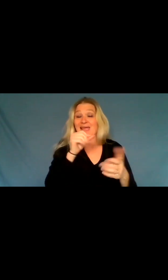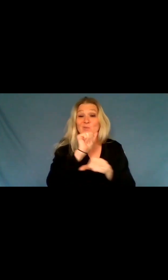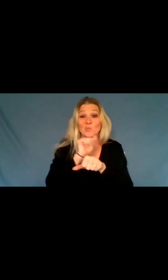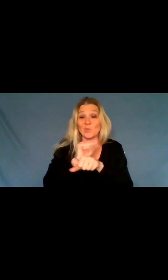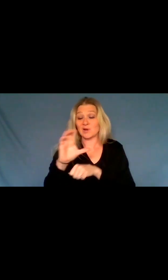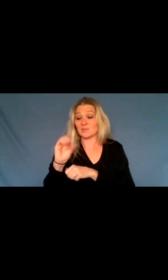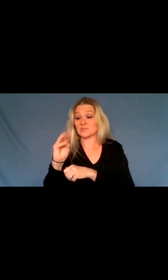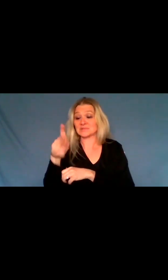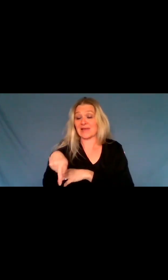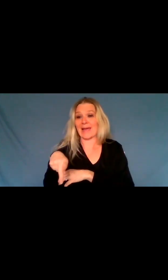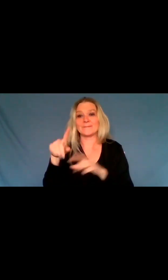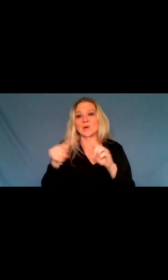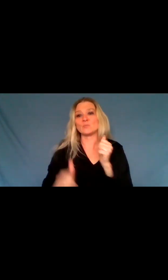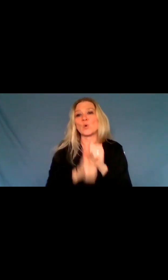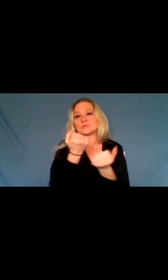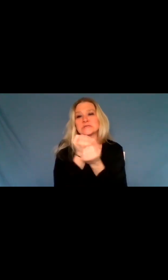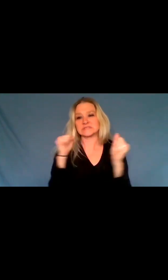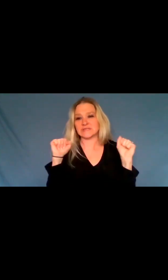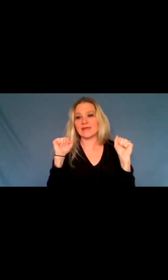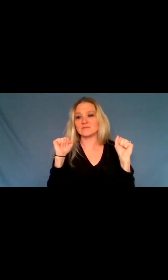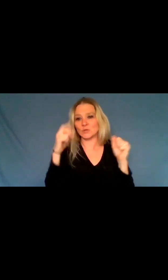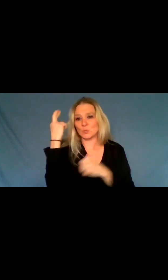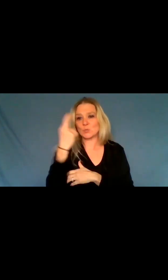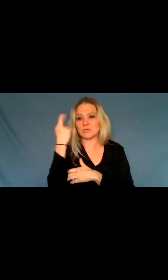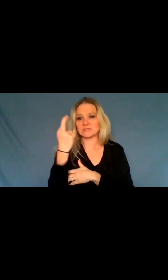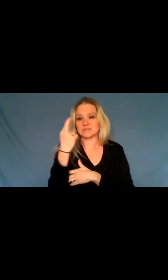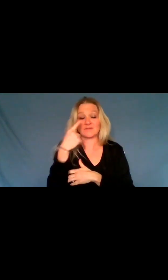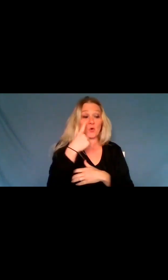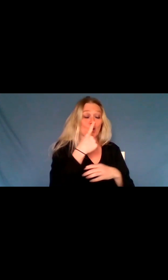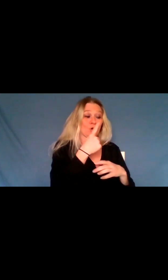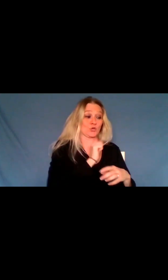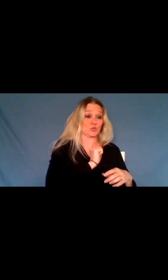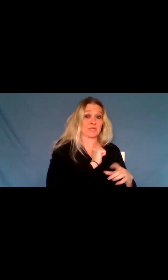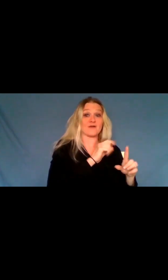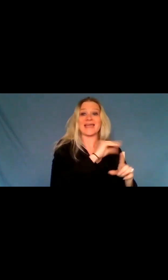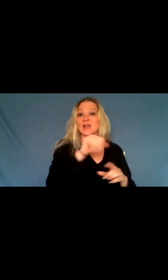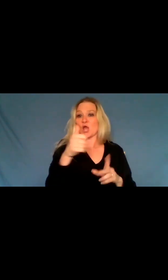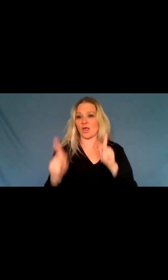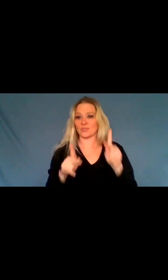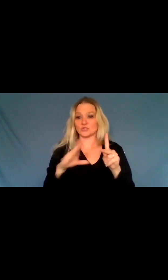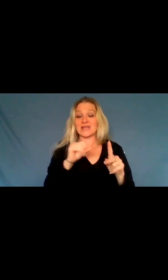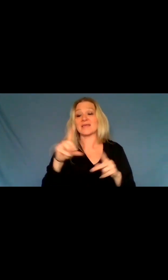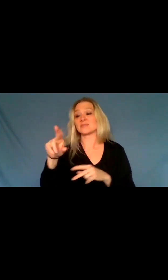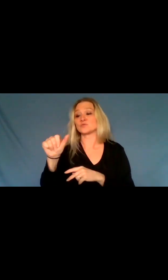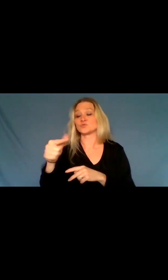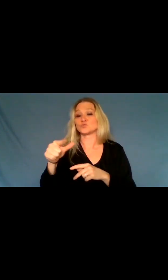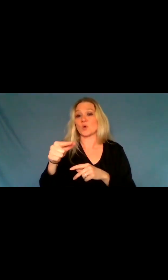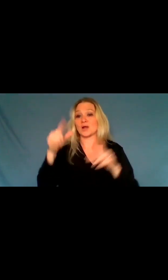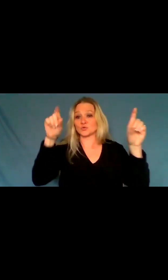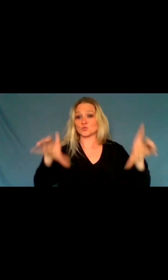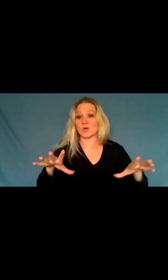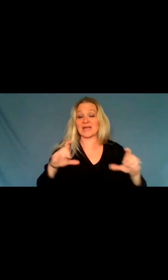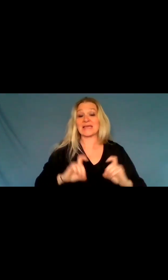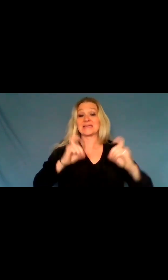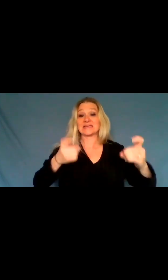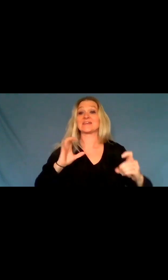but it is safety. It's safety for yourself and safety for others. And the drug screening really gives our client,